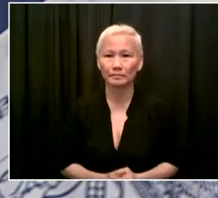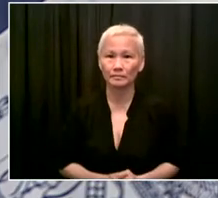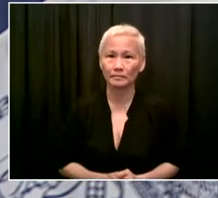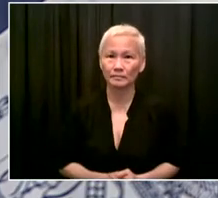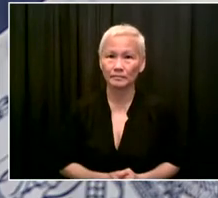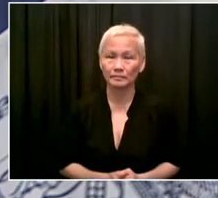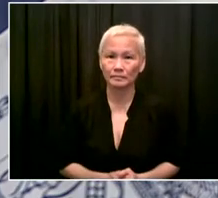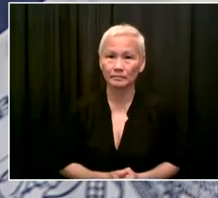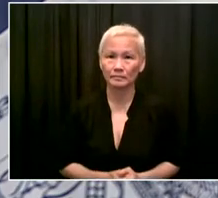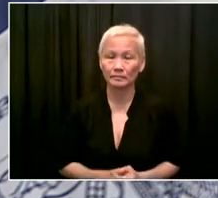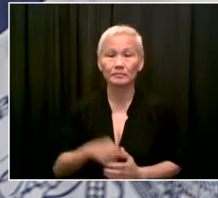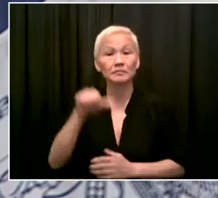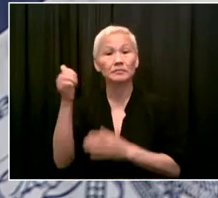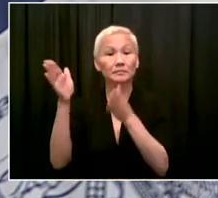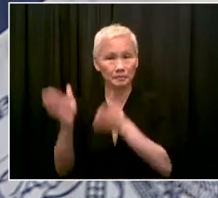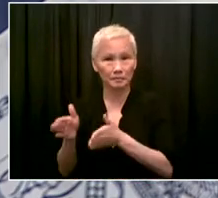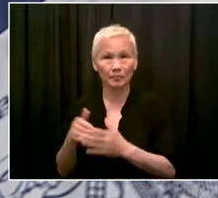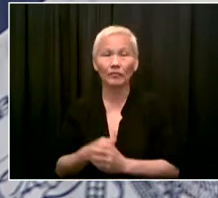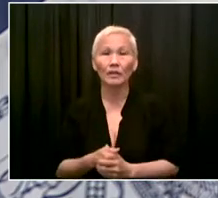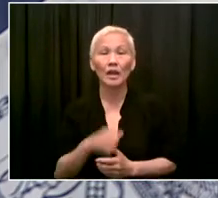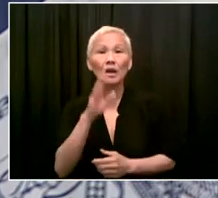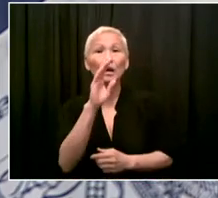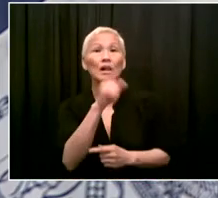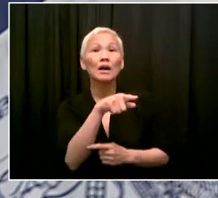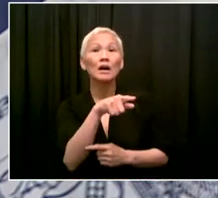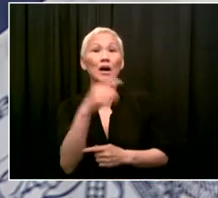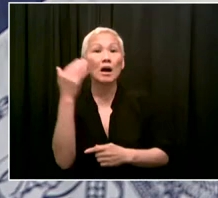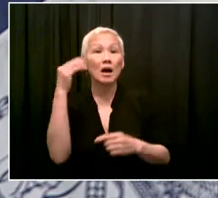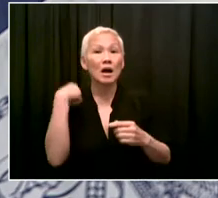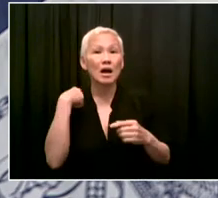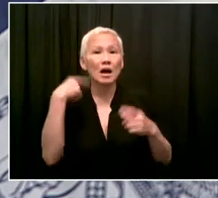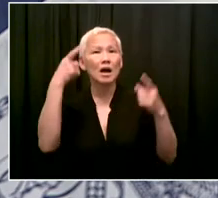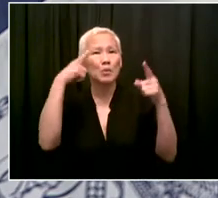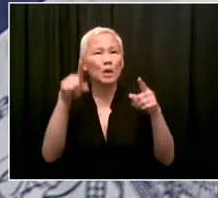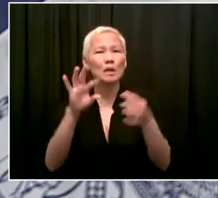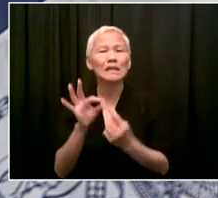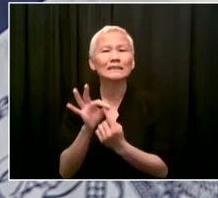on the colorfulness of 77. I don't know if we'll ever get there again.